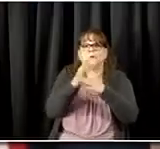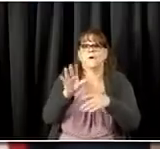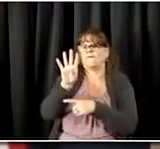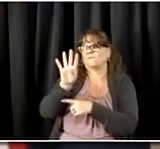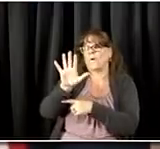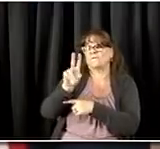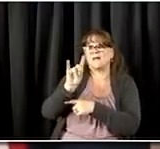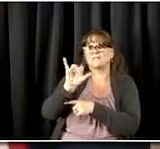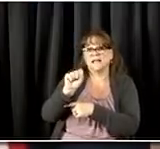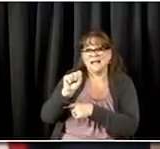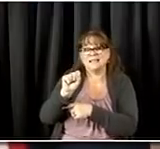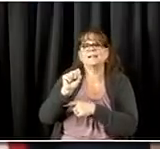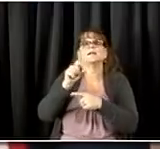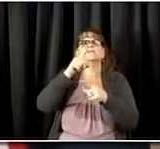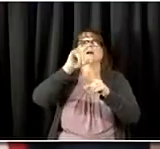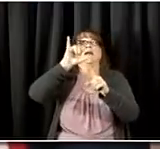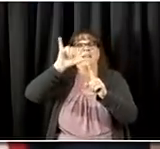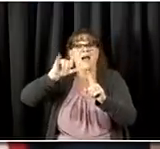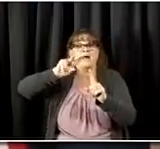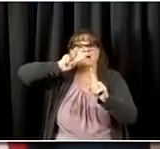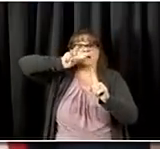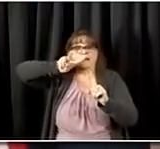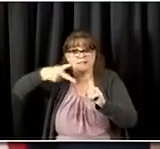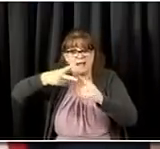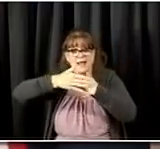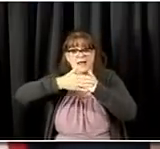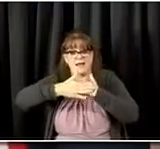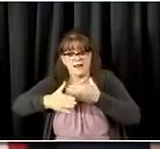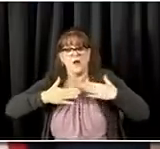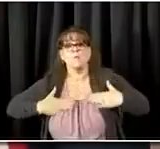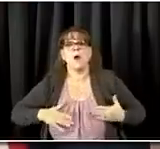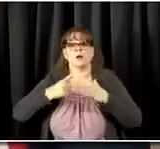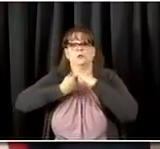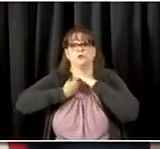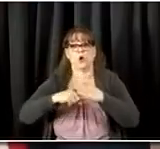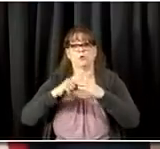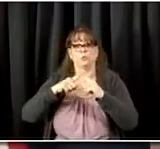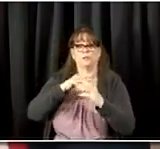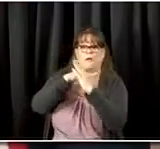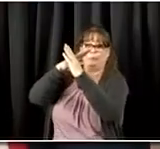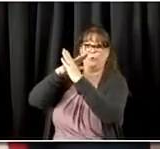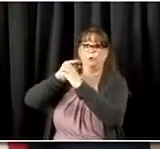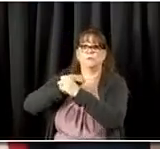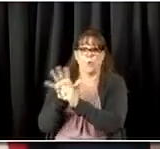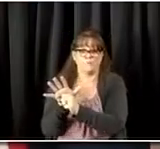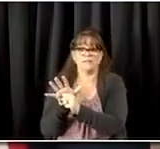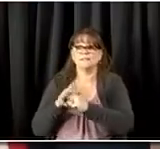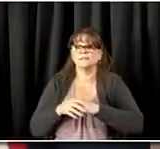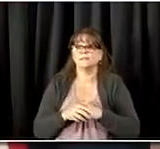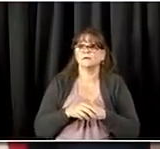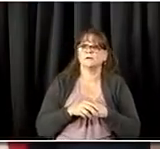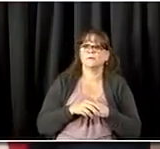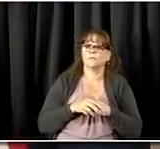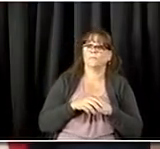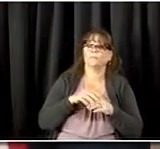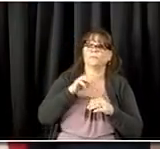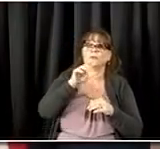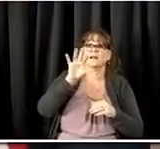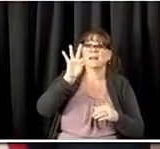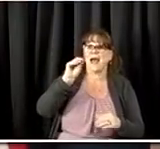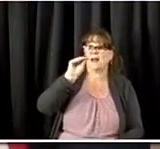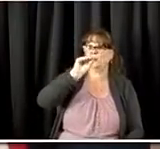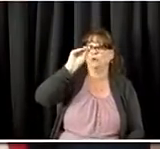the drugs. Now again, there's some evidence from one of them that the first installment might confer some, not the 90%, maybe some lesser degree, but you are